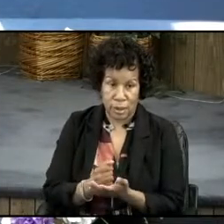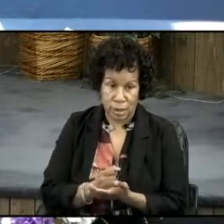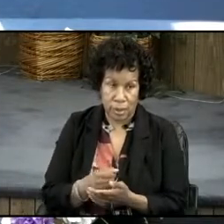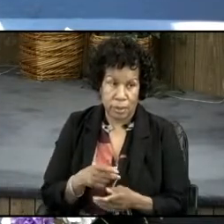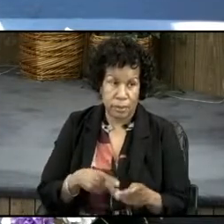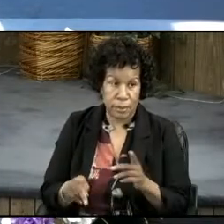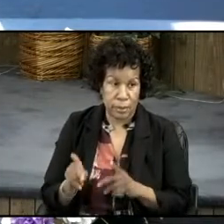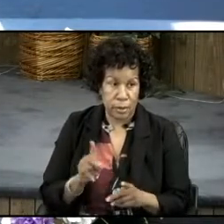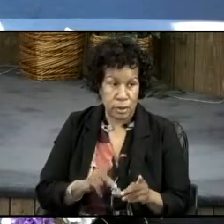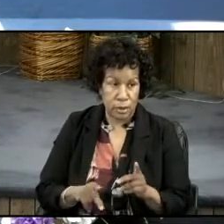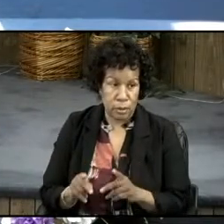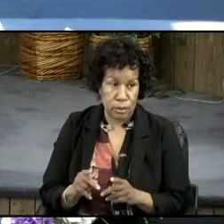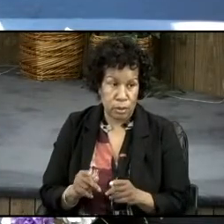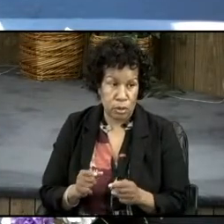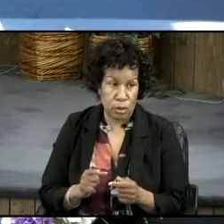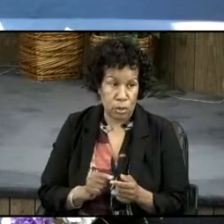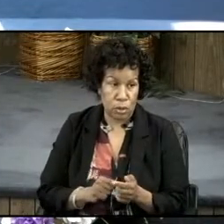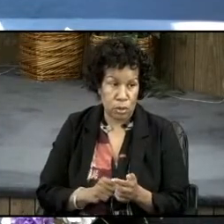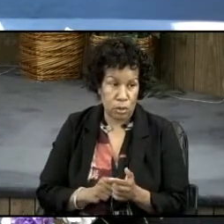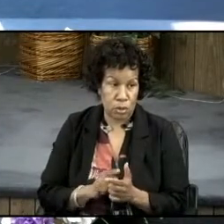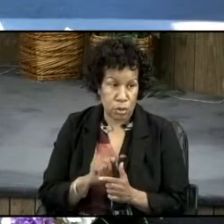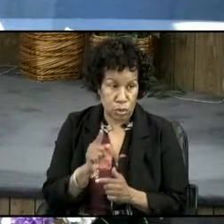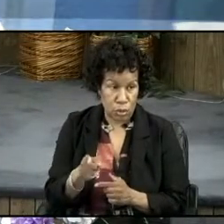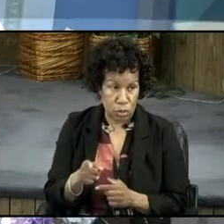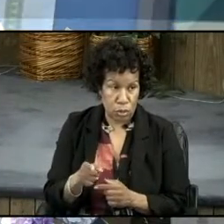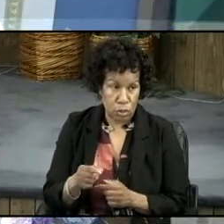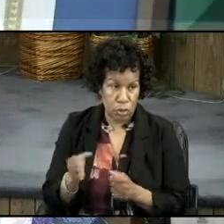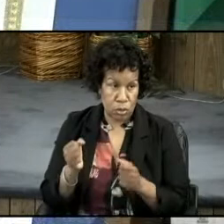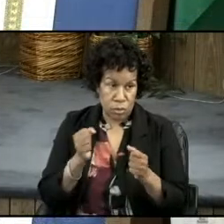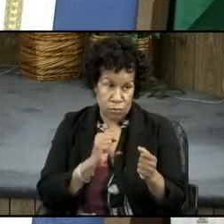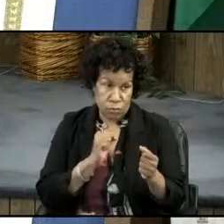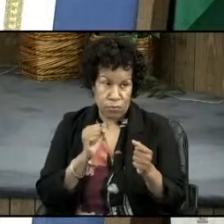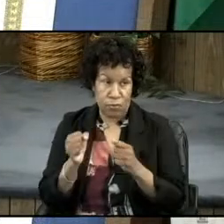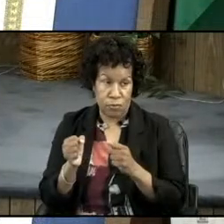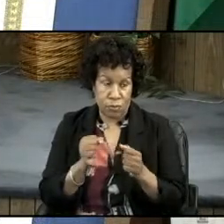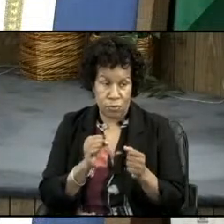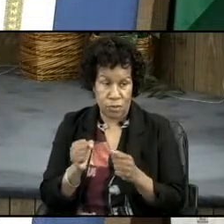the enemy and win. You know, we don't